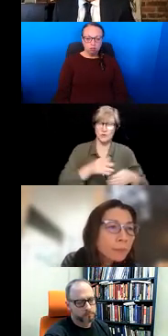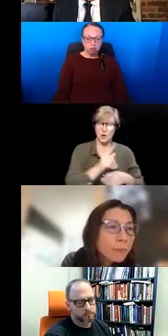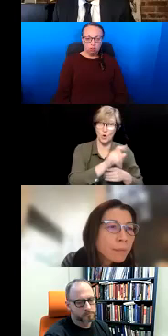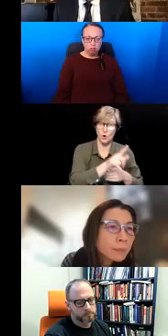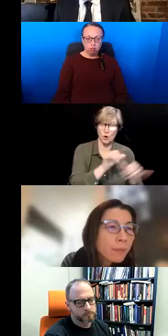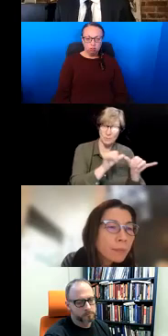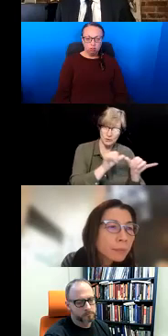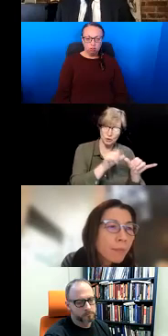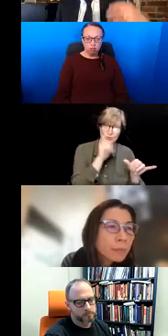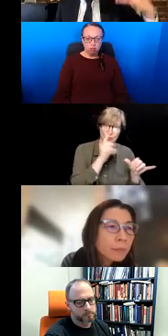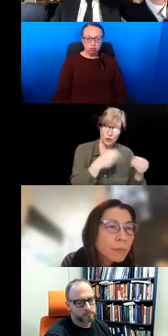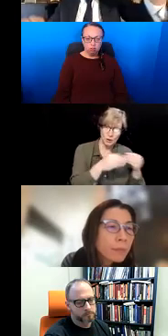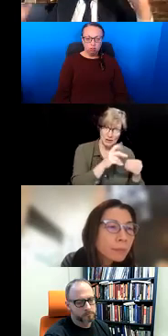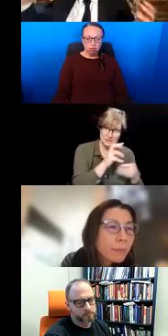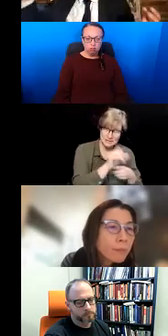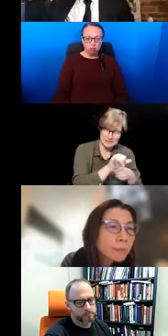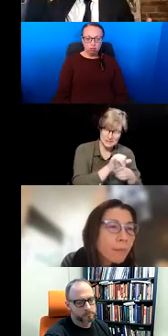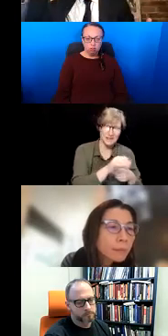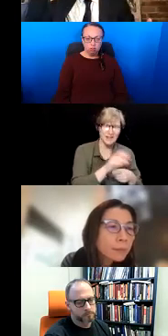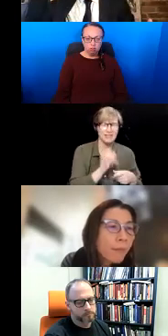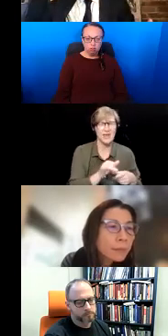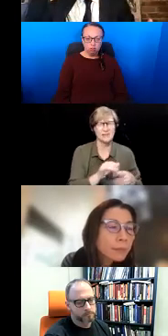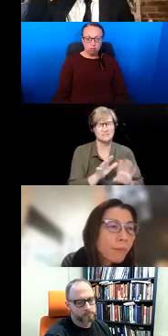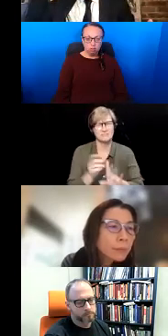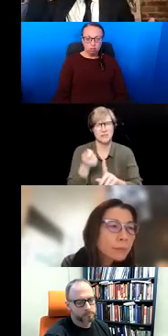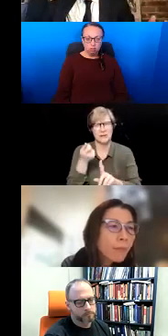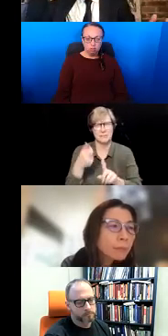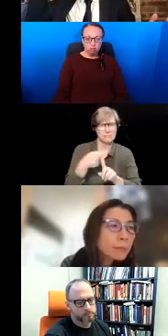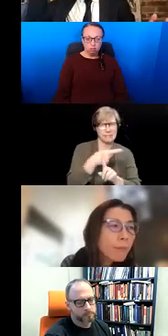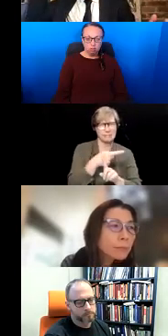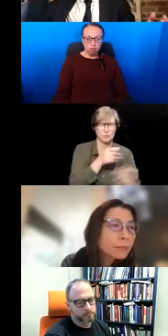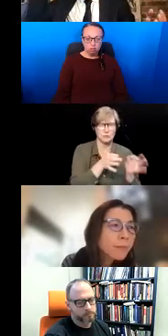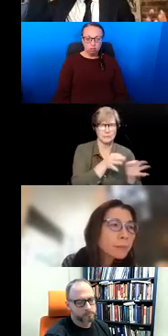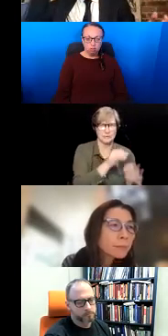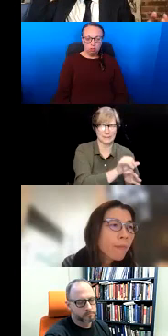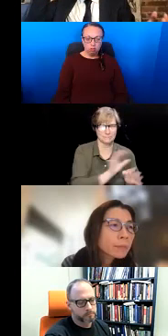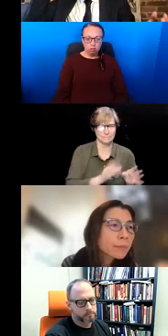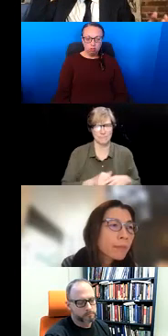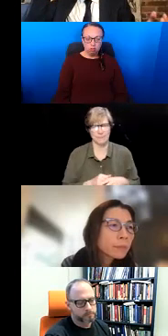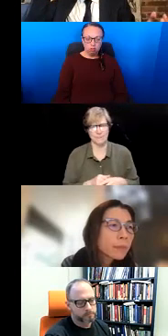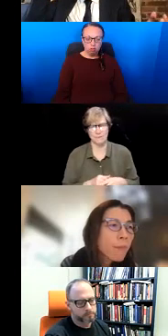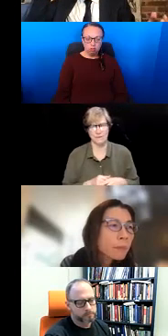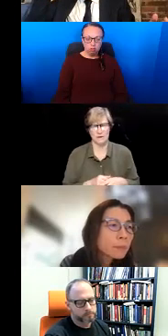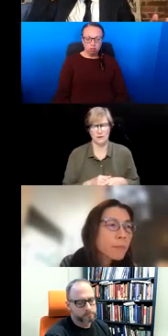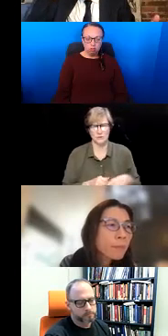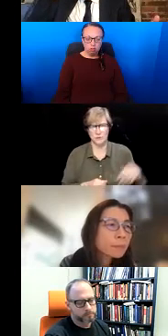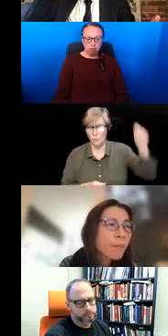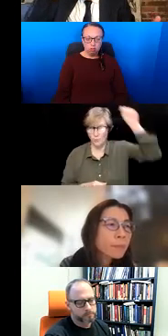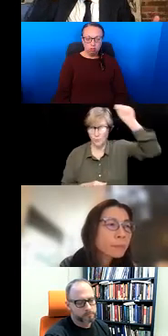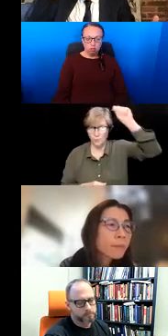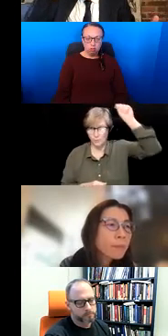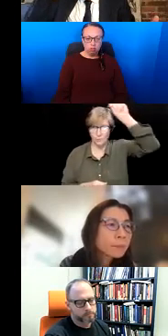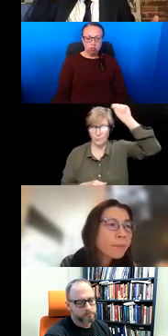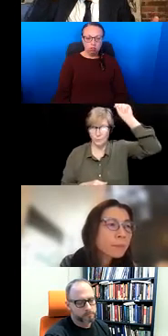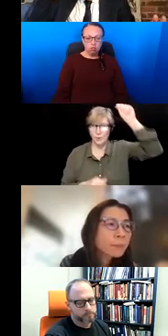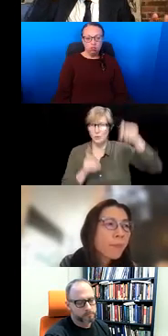measures of plasticity, and this requires a little bit of a detour, a bit of explanation. So We can stimulate over the motor cortex. I think I've talked about that a